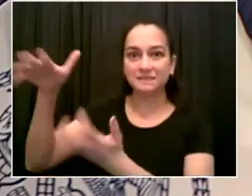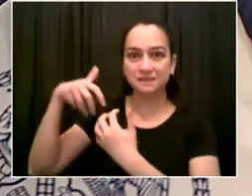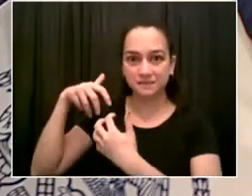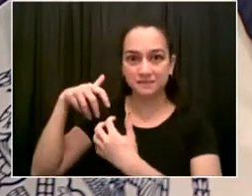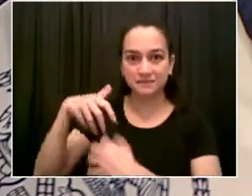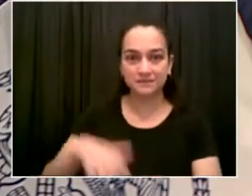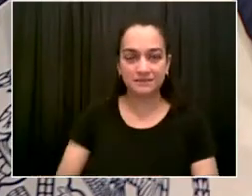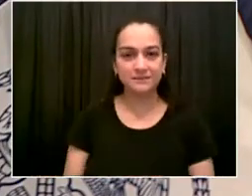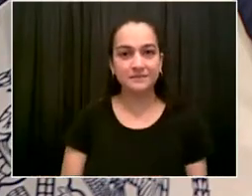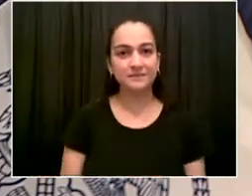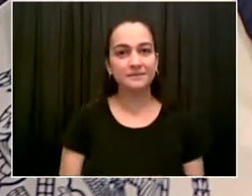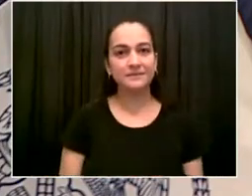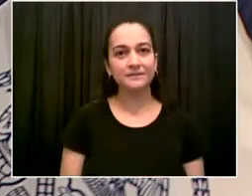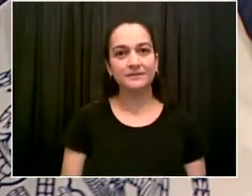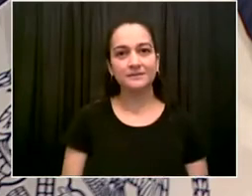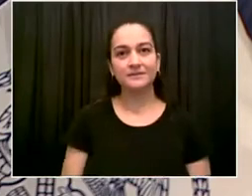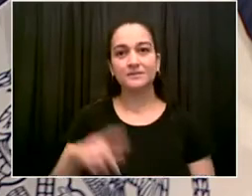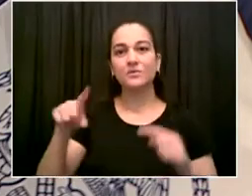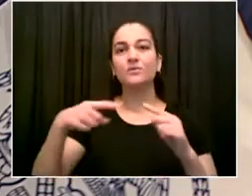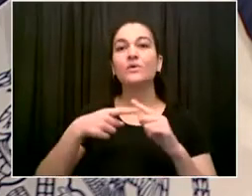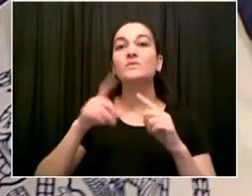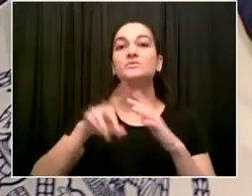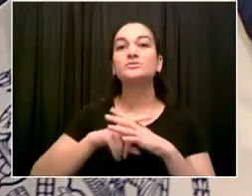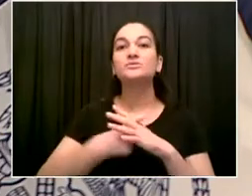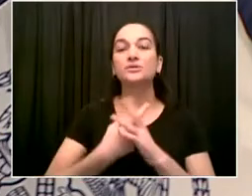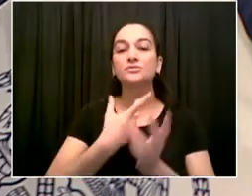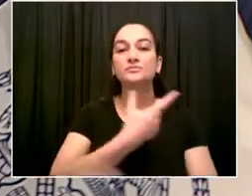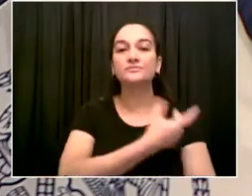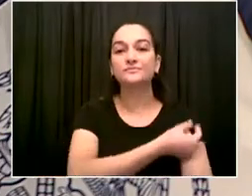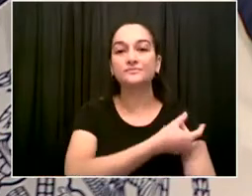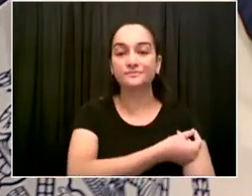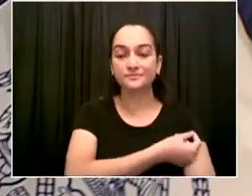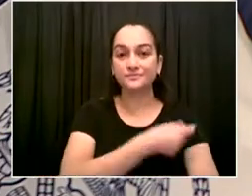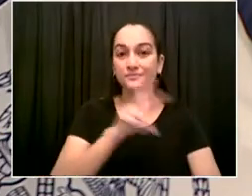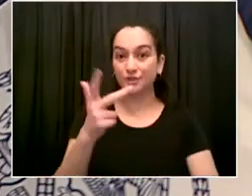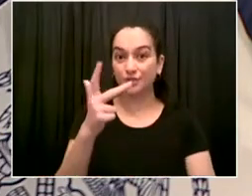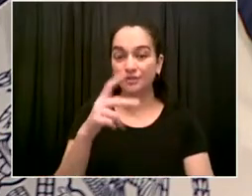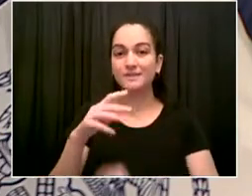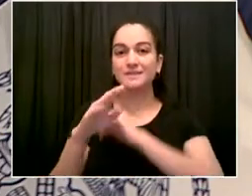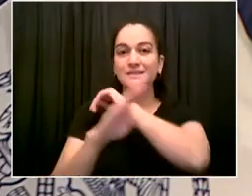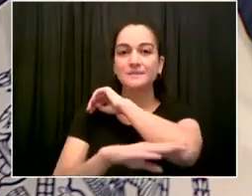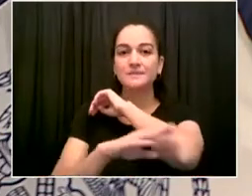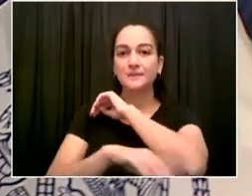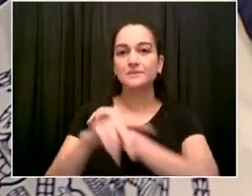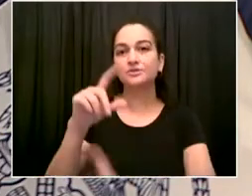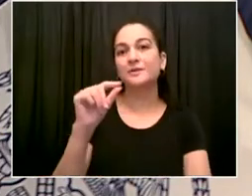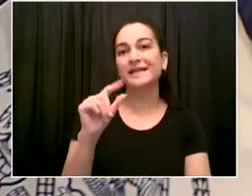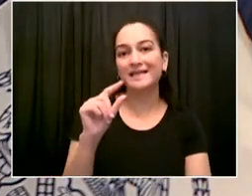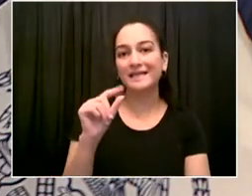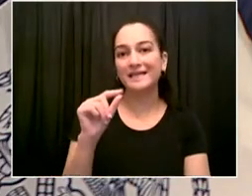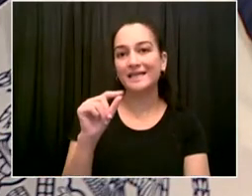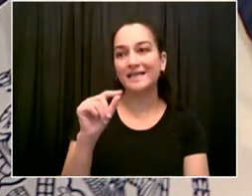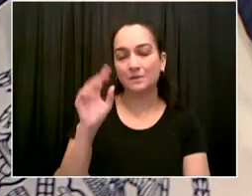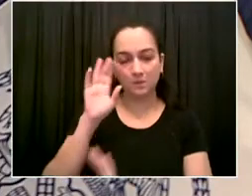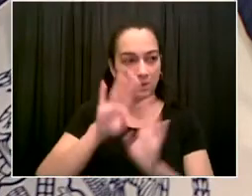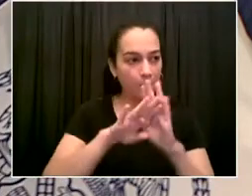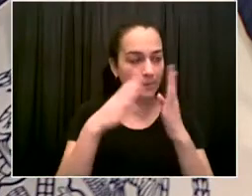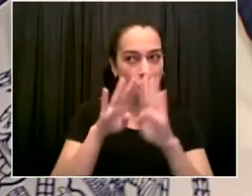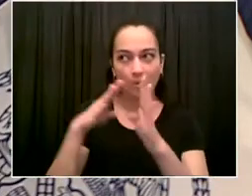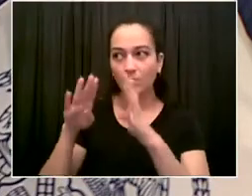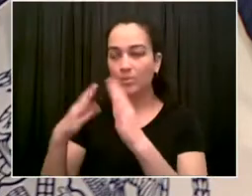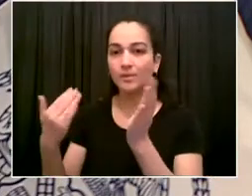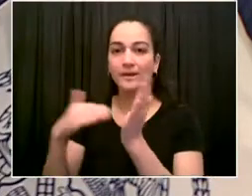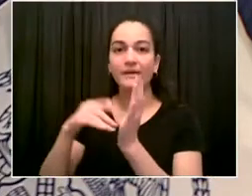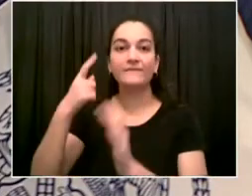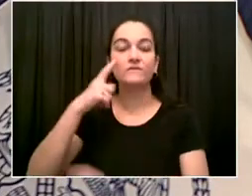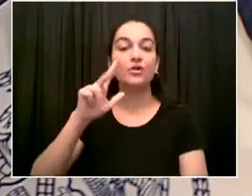the vaccine and the ability to deliver it. We've done that on a high level. We'll be able to do that again. To talk about how that will